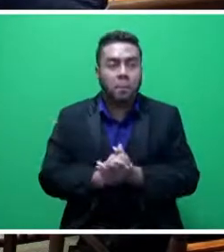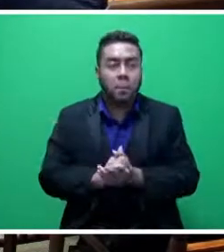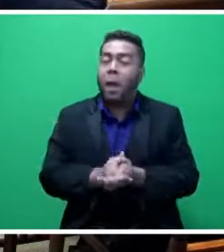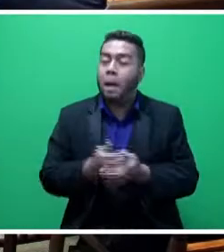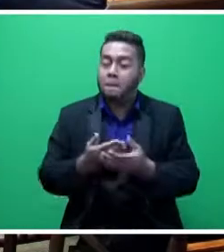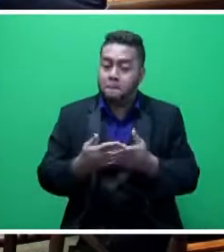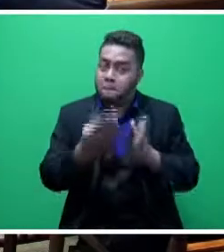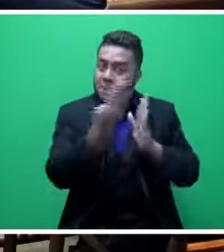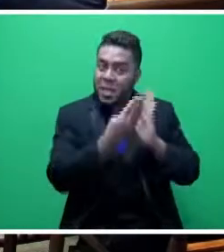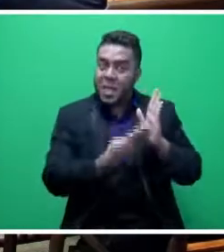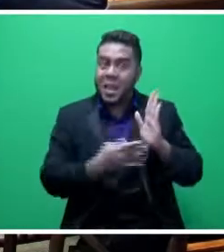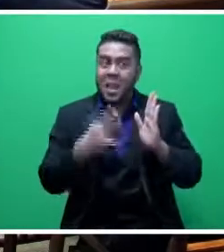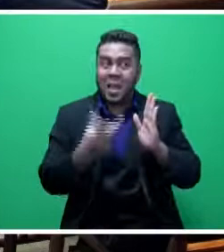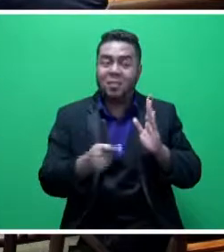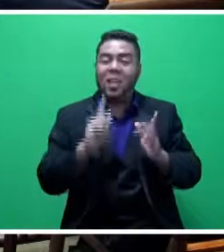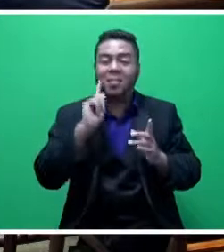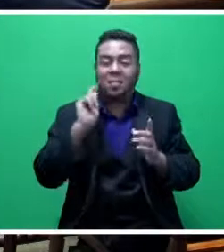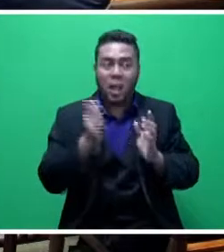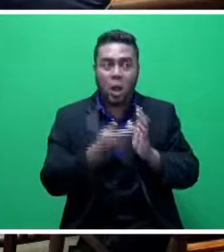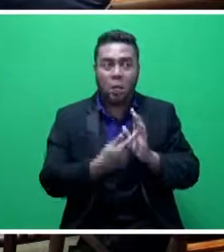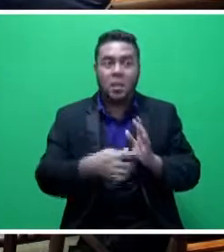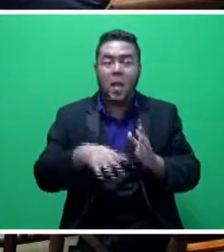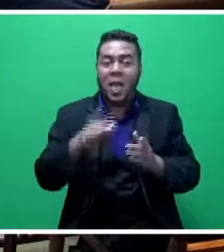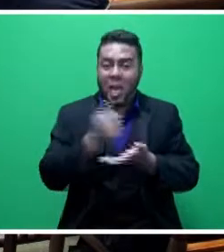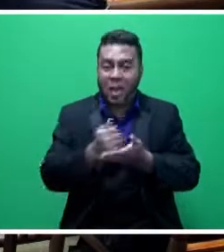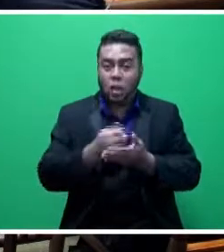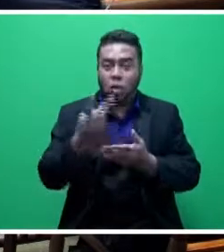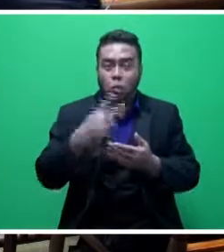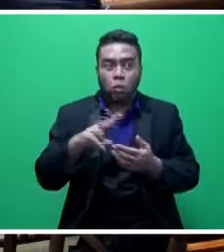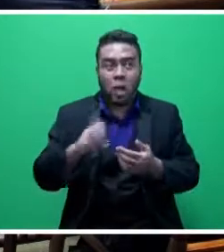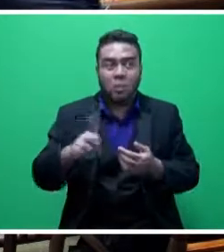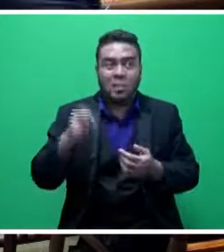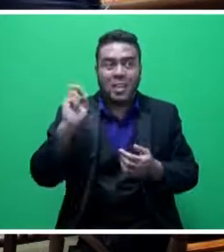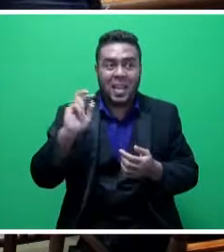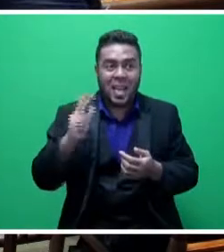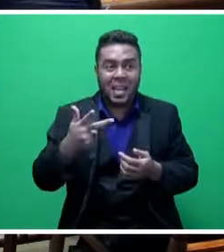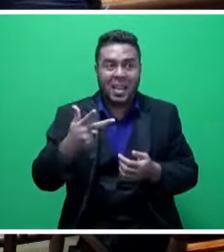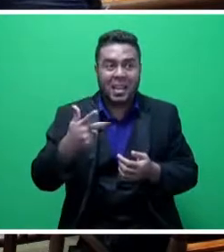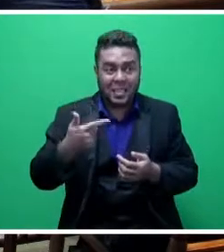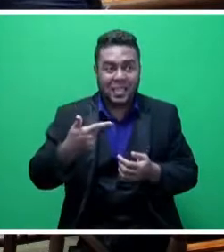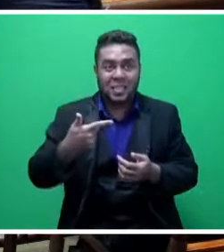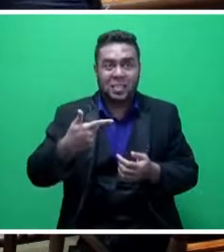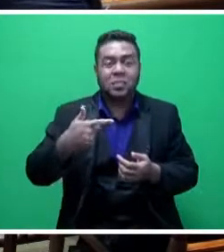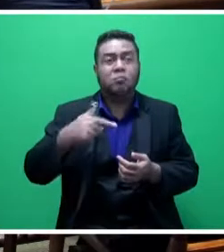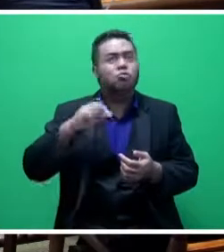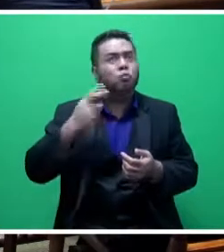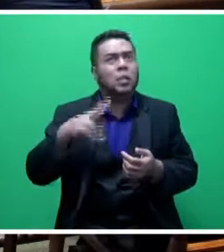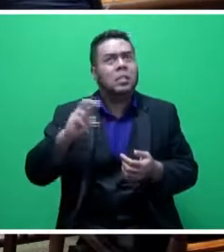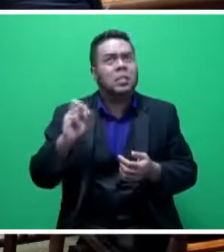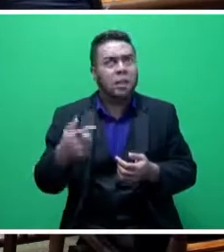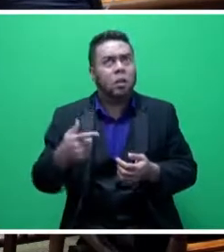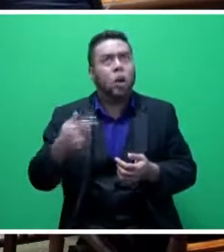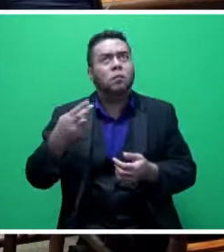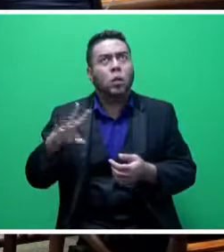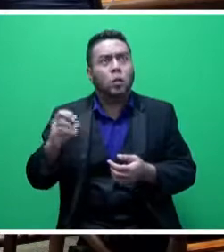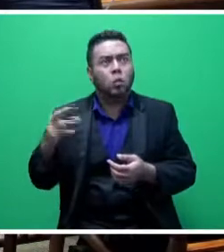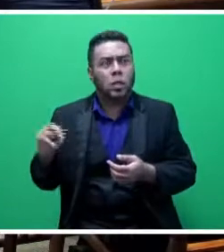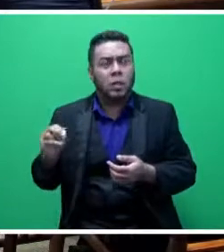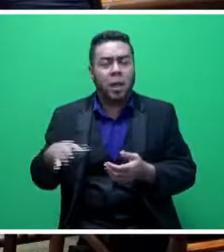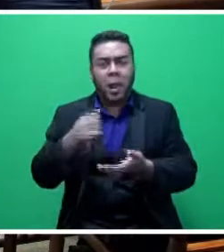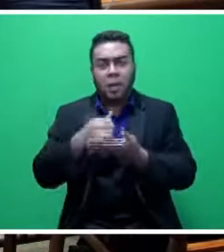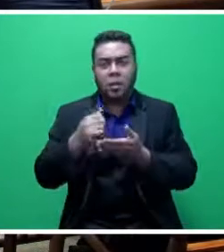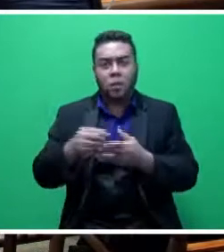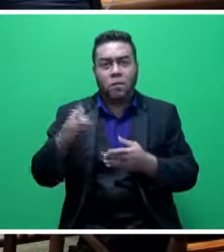Bill for an Act to amend the Telecommunications Act 2008, Bill number 27 of 2020, enacted by the Parliament